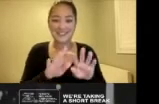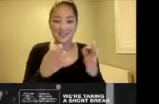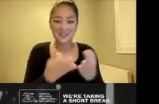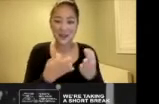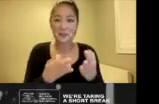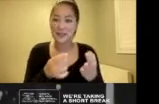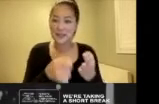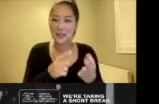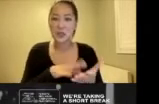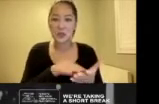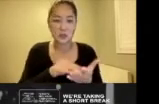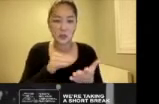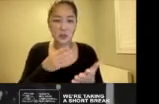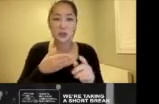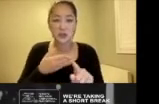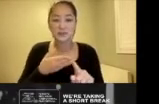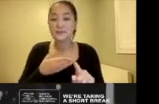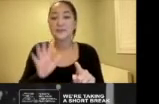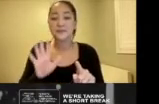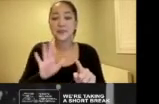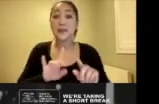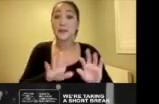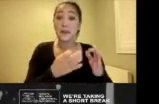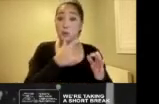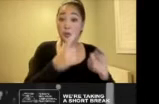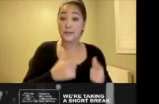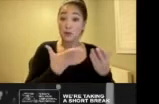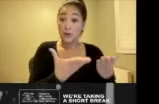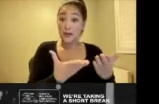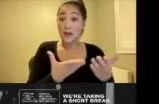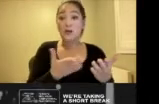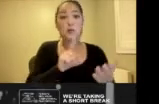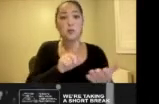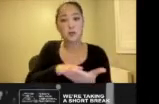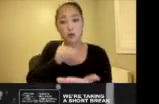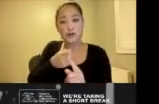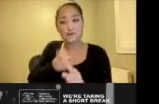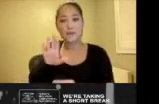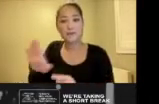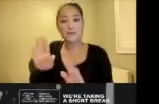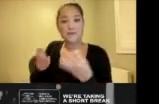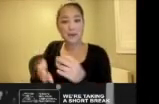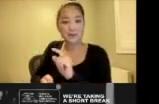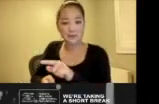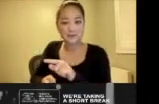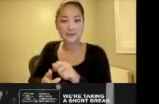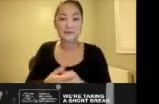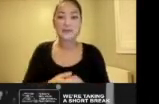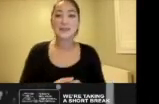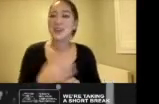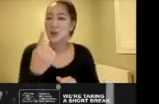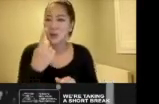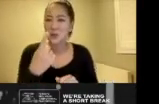are learning from the Garmianis. There's one episode where at 16 Hudson,